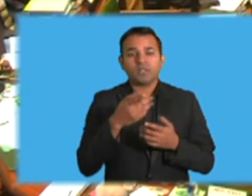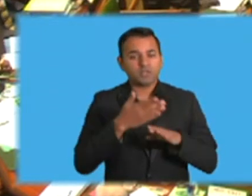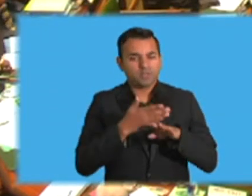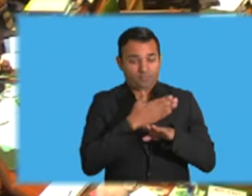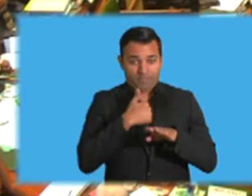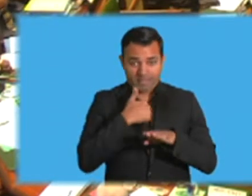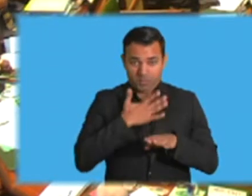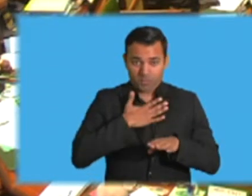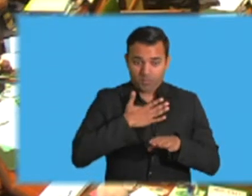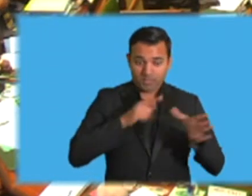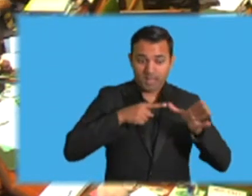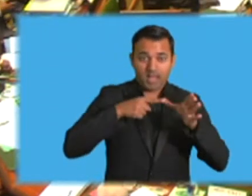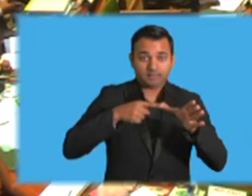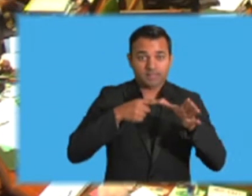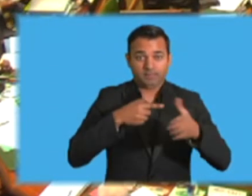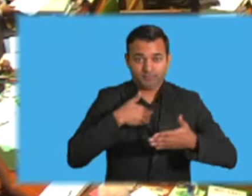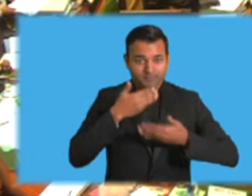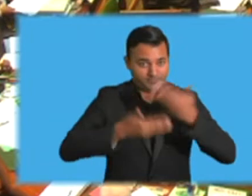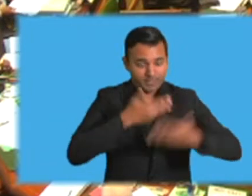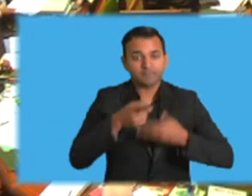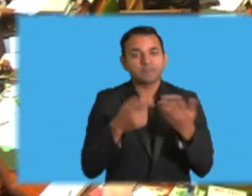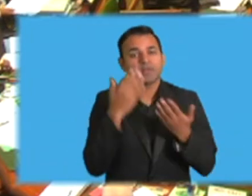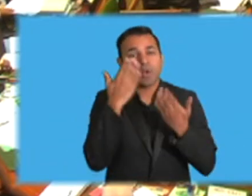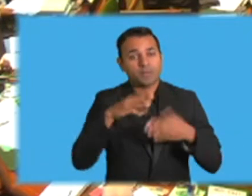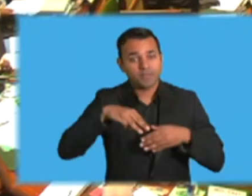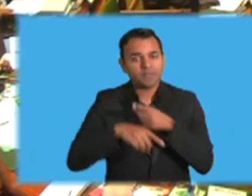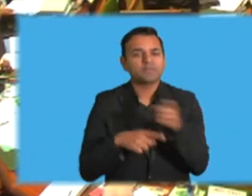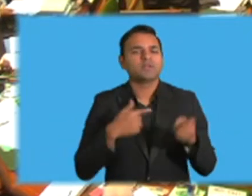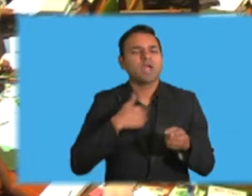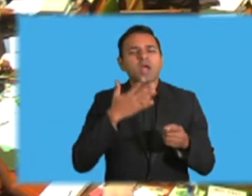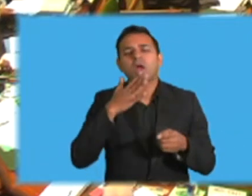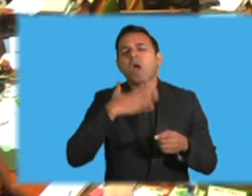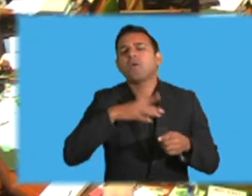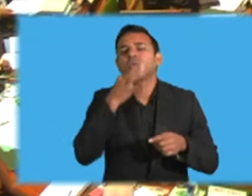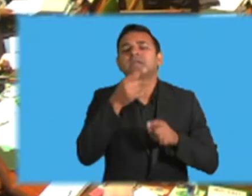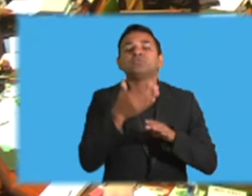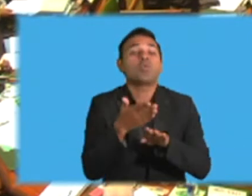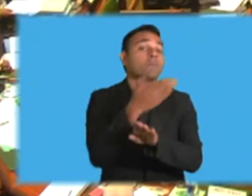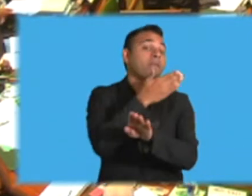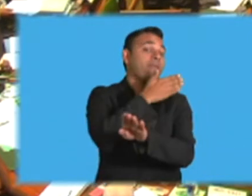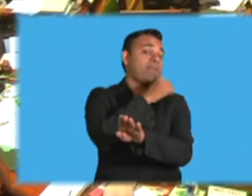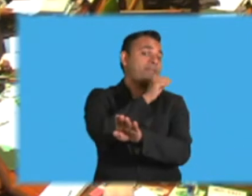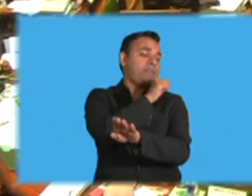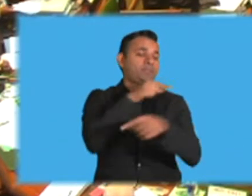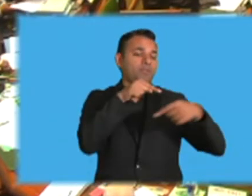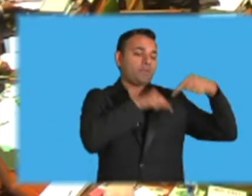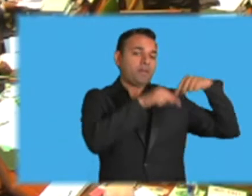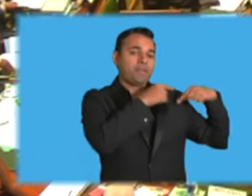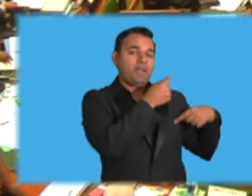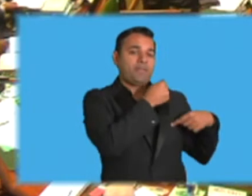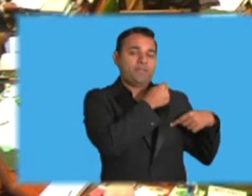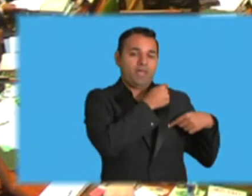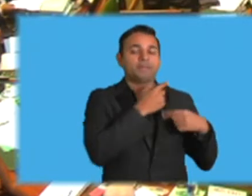the Honourable Member, I wish to go back on to the request made by the Honourable Pramod Chand on